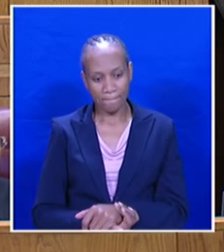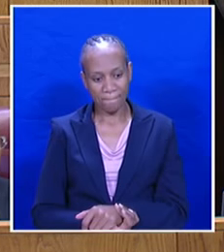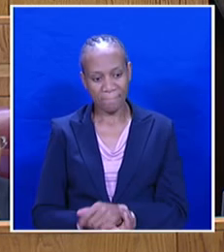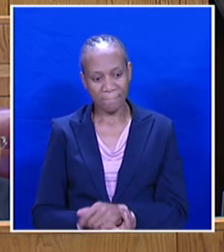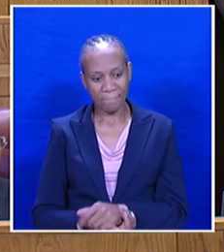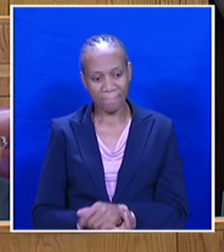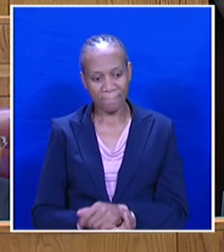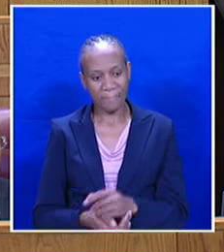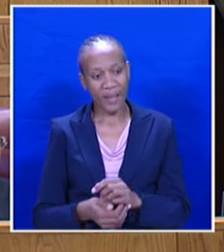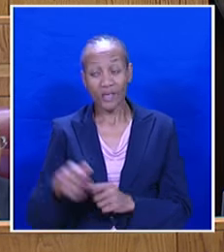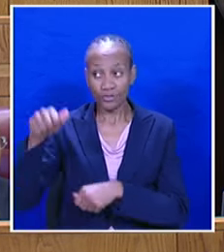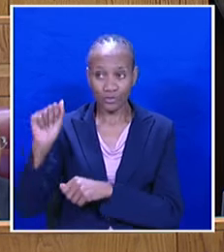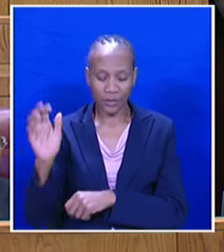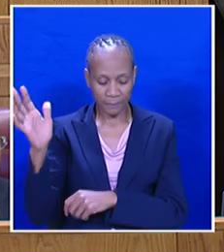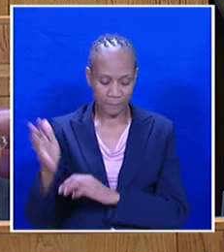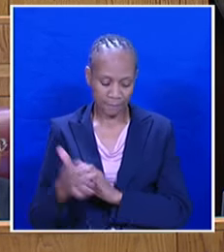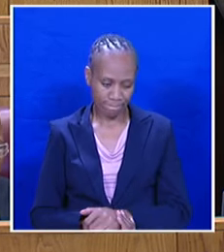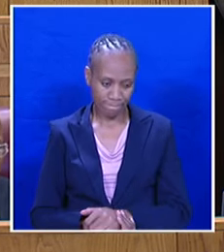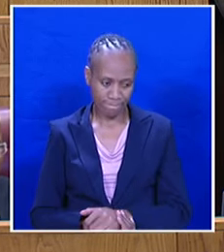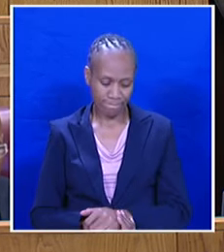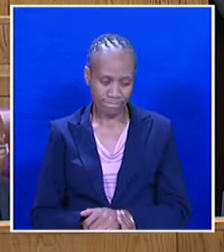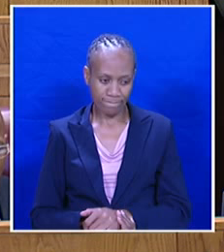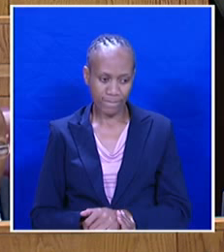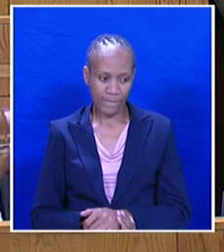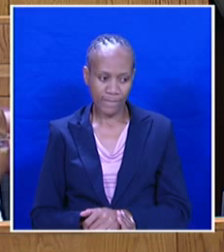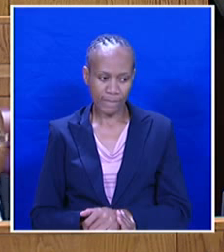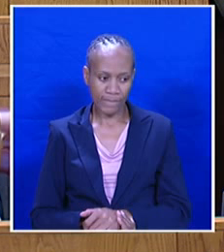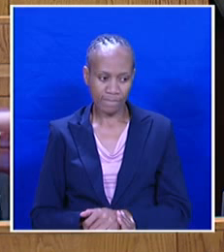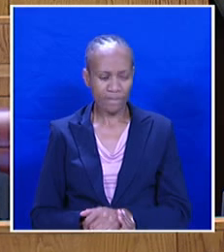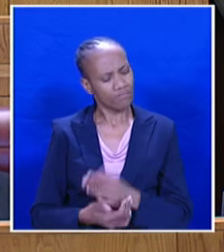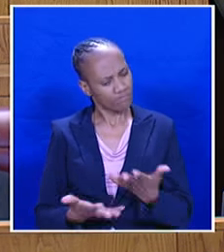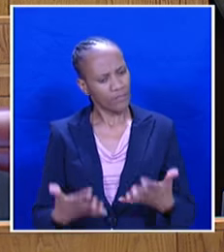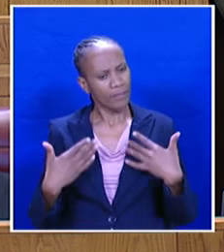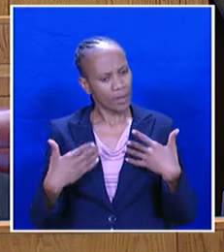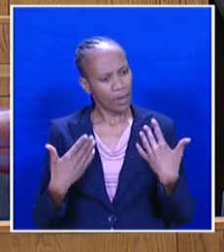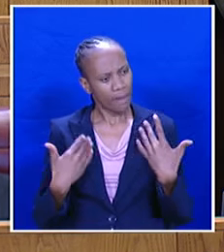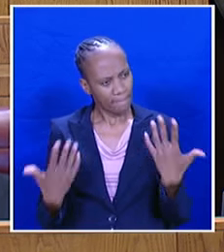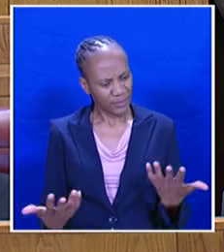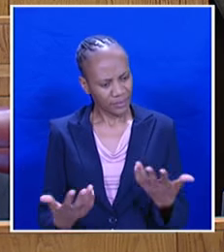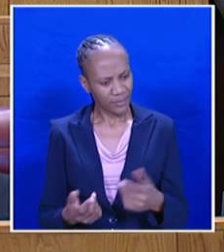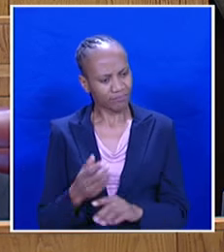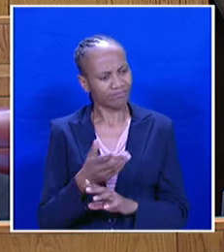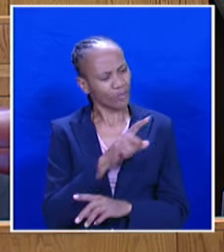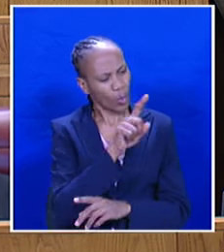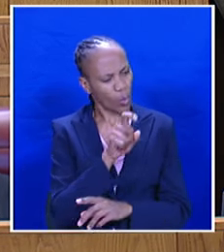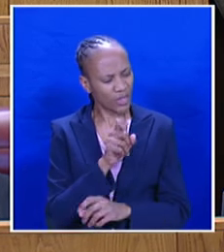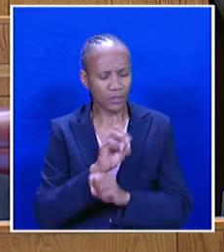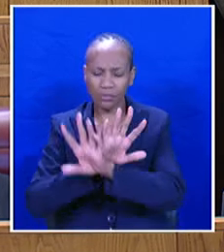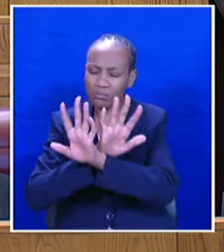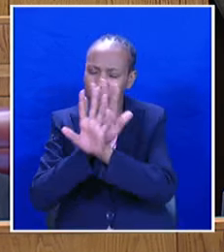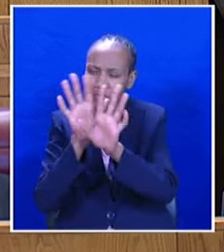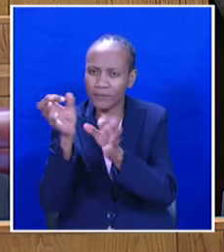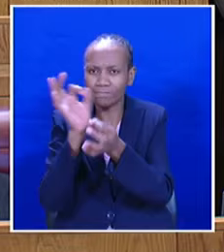ndivokotho kimi ukuthi uphenduleke ngalokugcwele. Ngaphandle kwekuthi nje lokusele kuwo